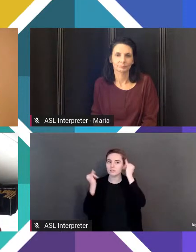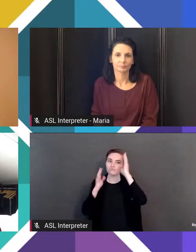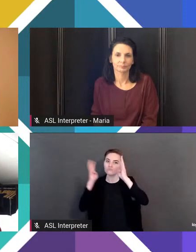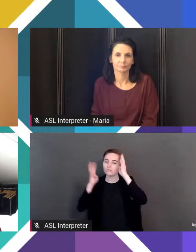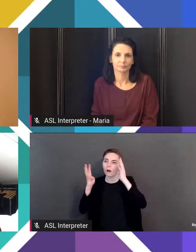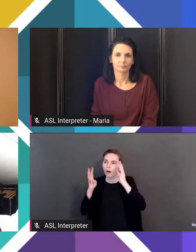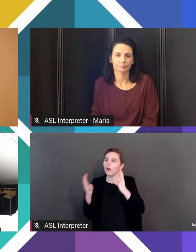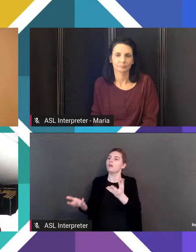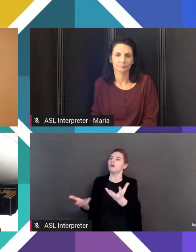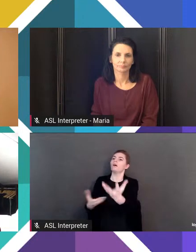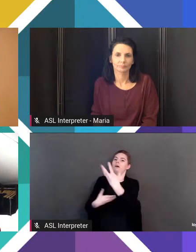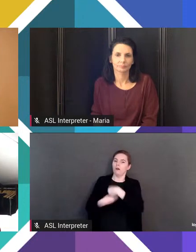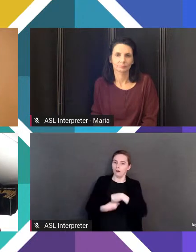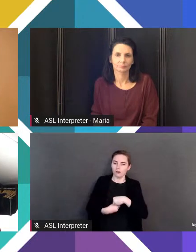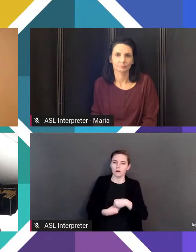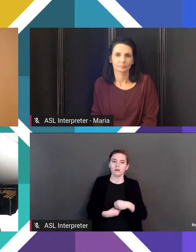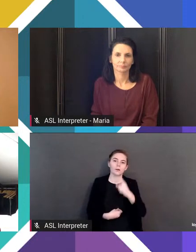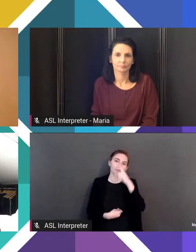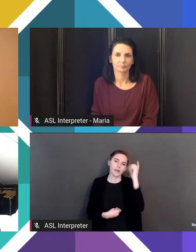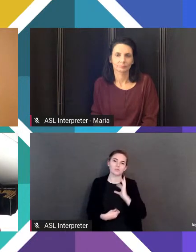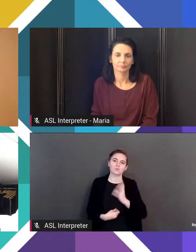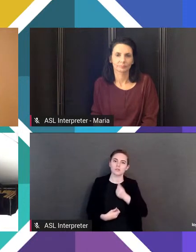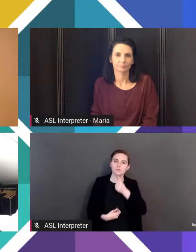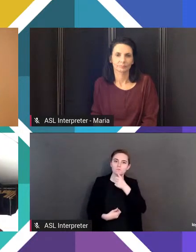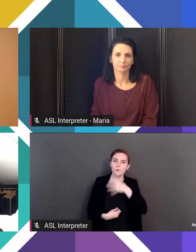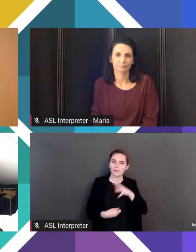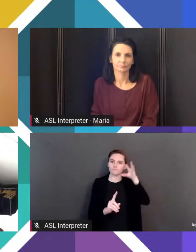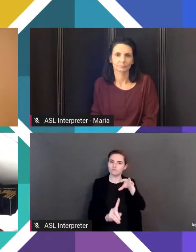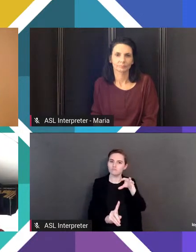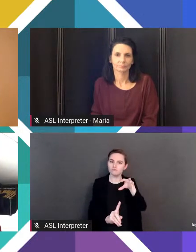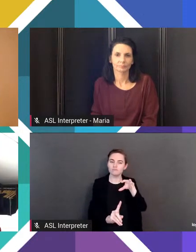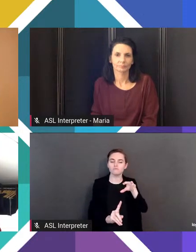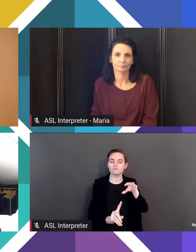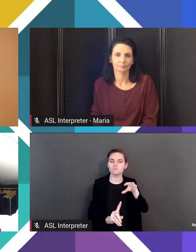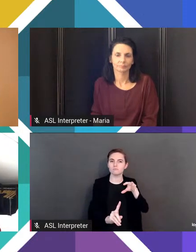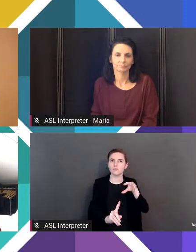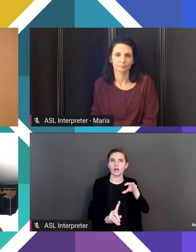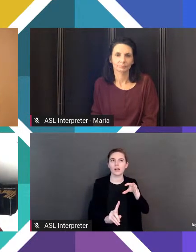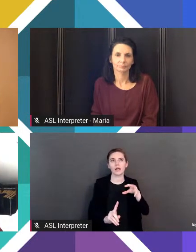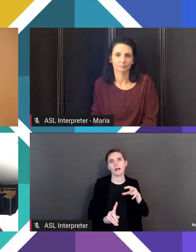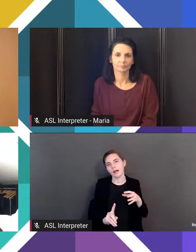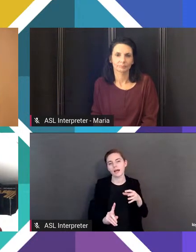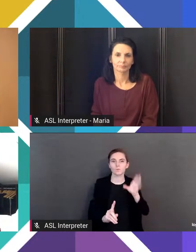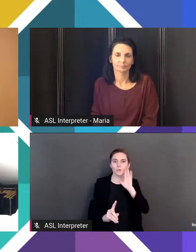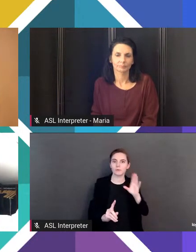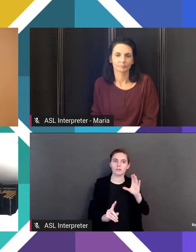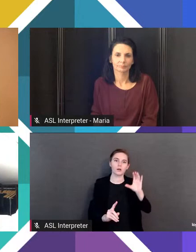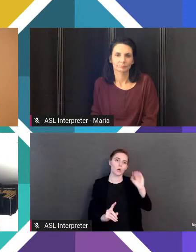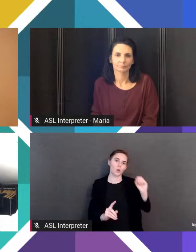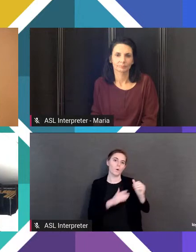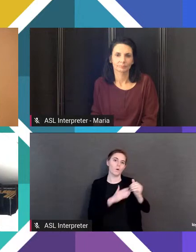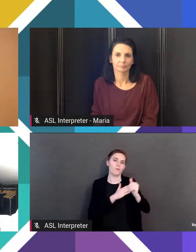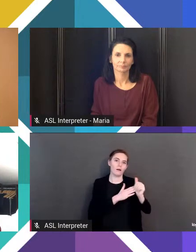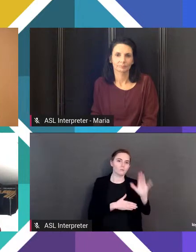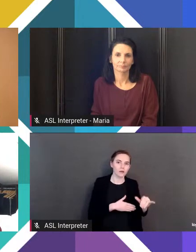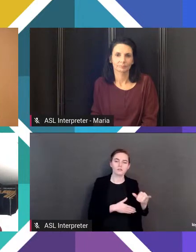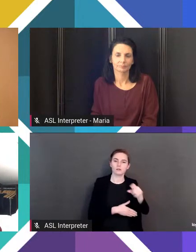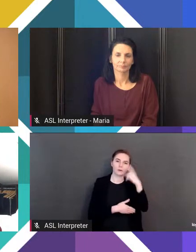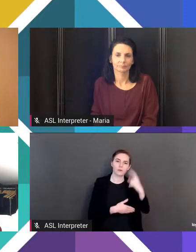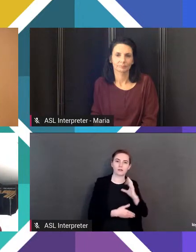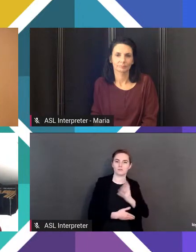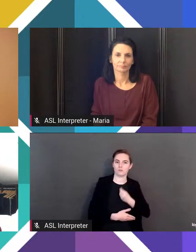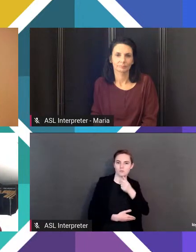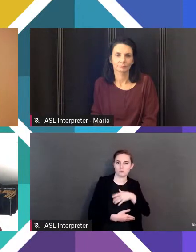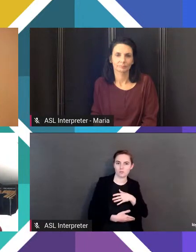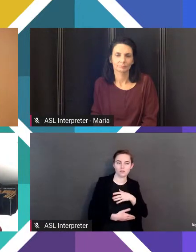Women at the Center. And it's going to be, you know, co-led by a Black trans woman. And we're going to have all these artists